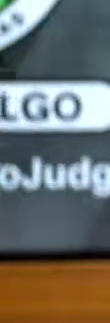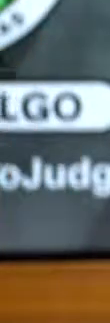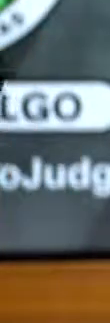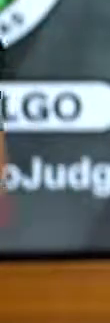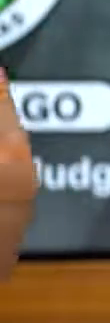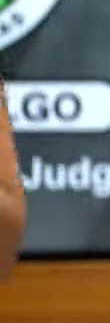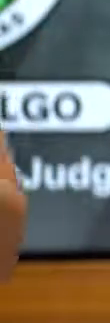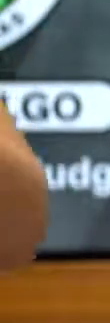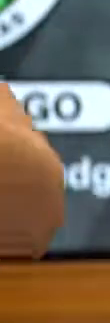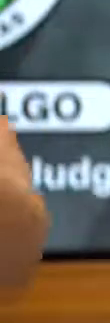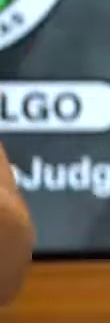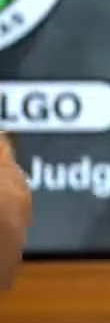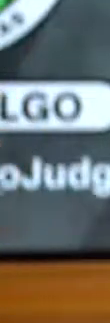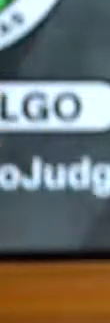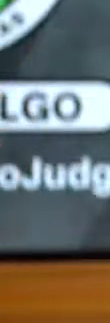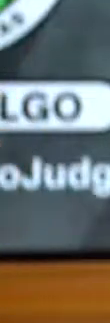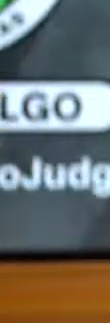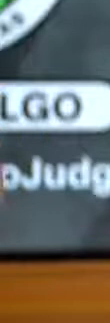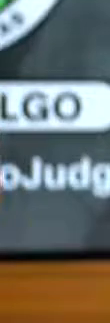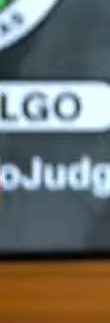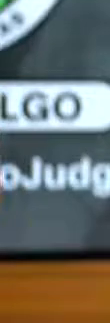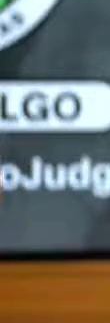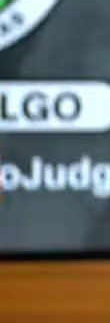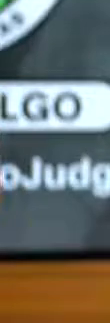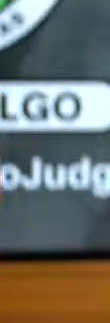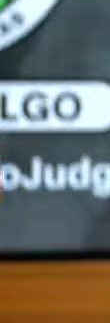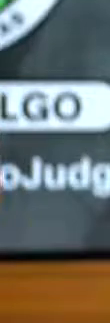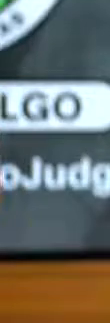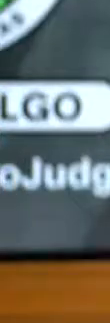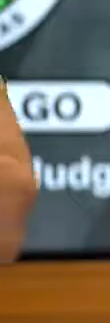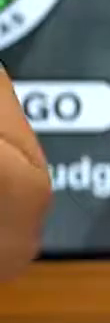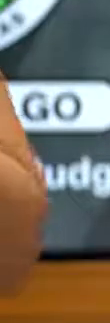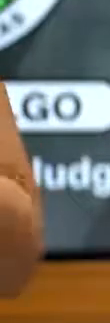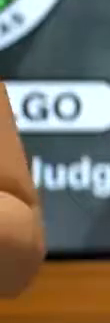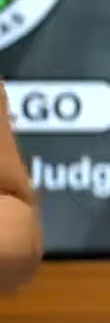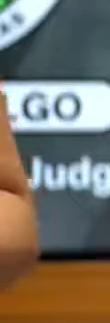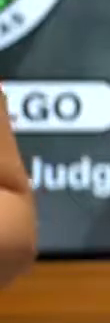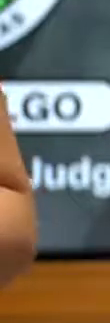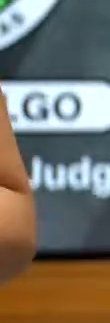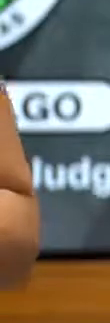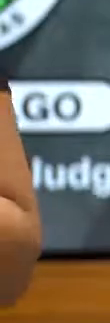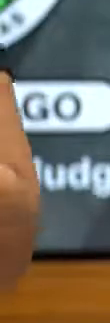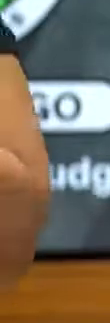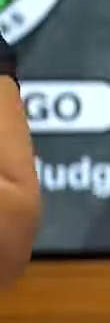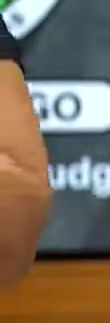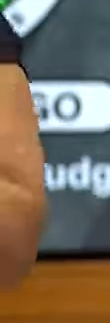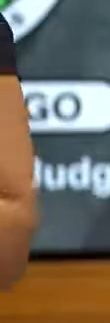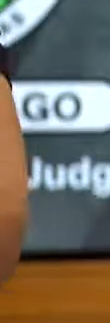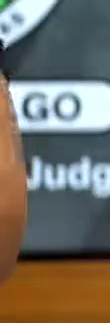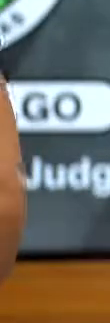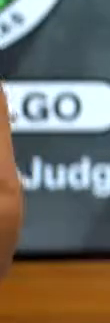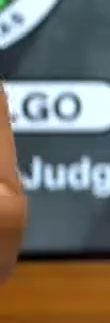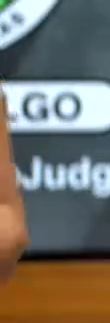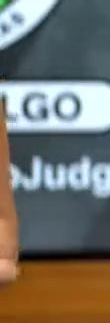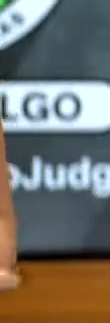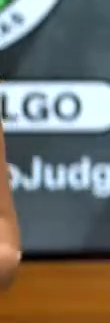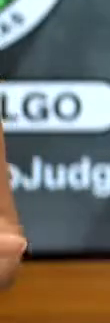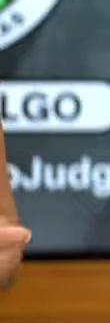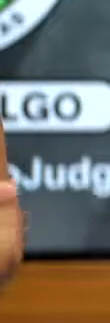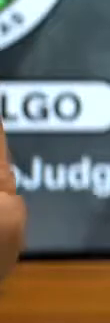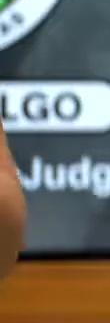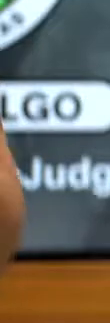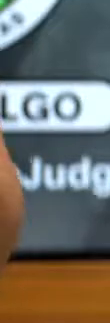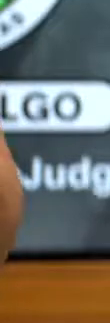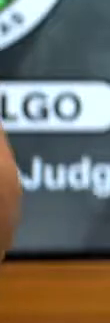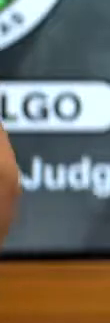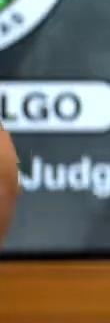what we're seeing is testing availability, but people not getting tested as much. And so if we see a